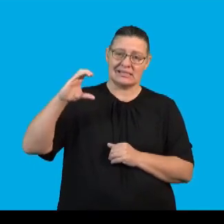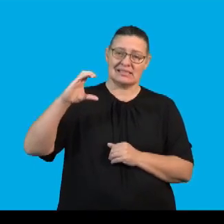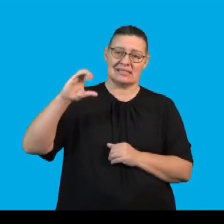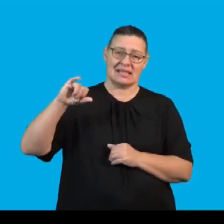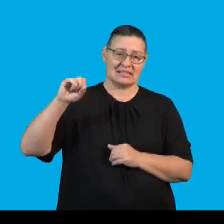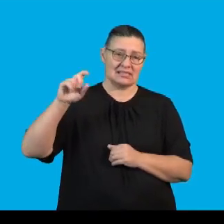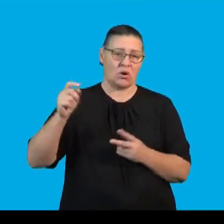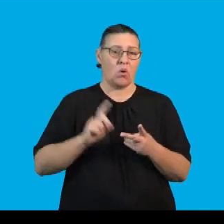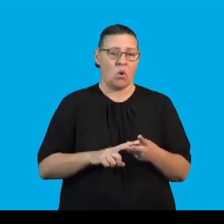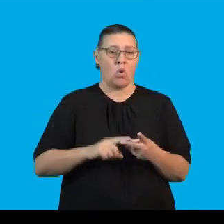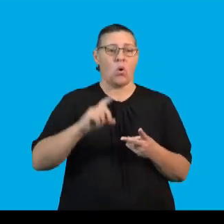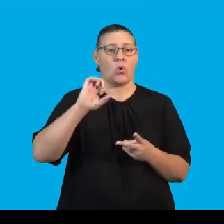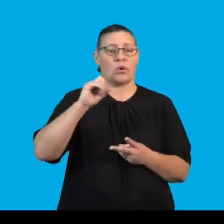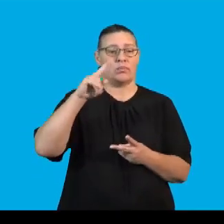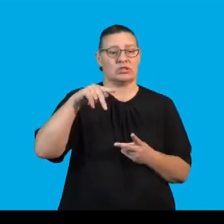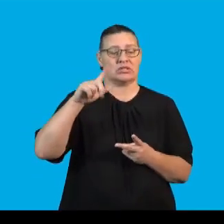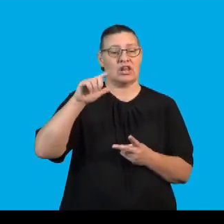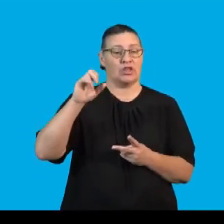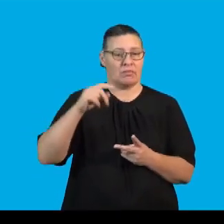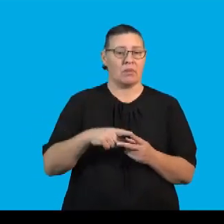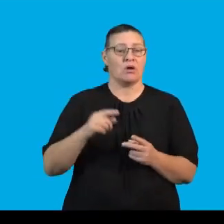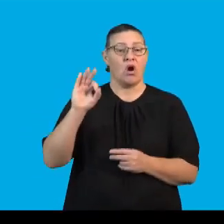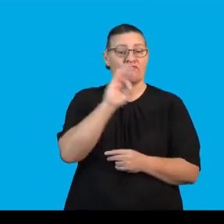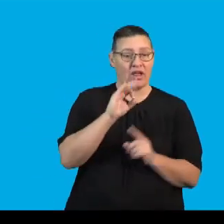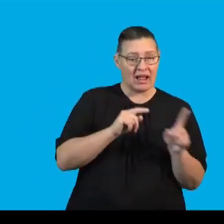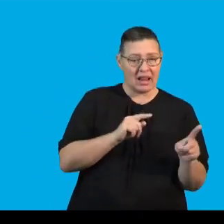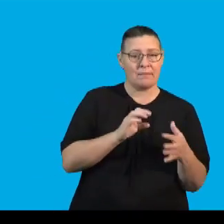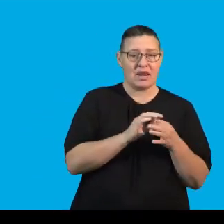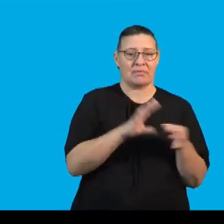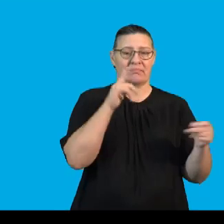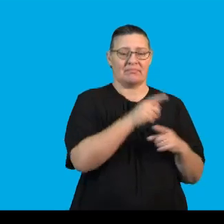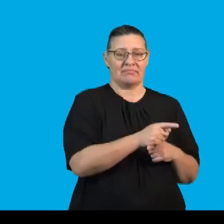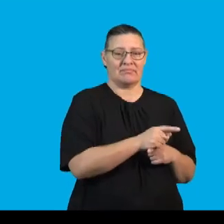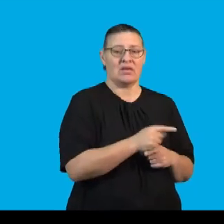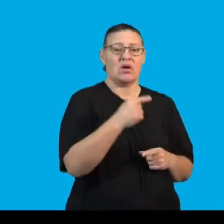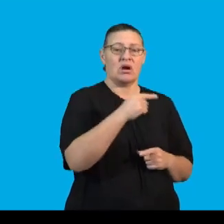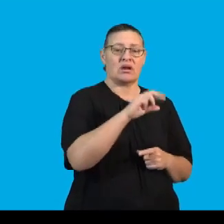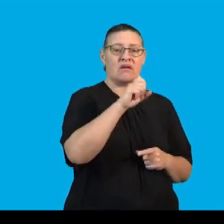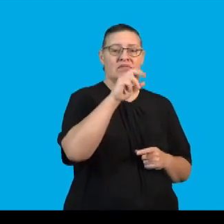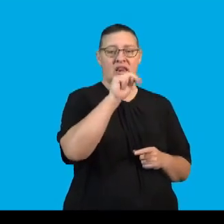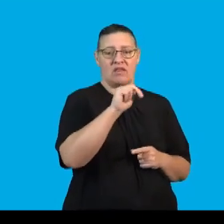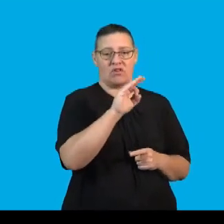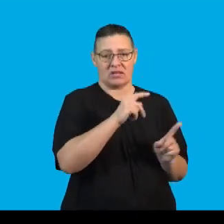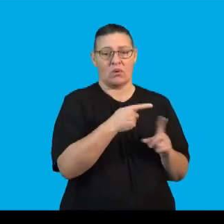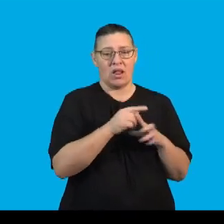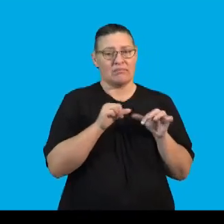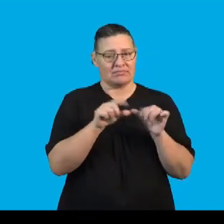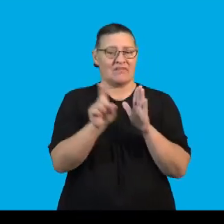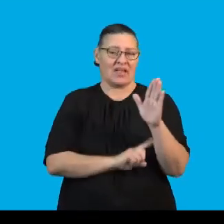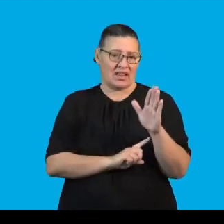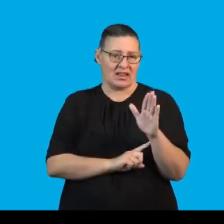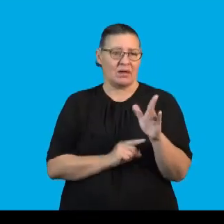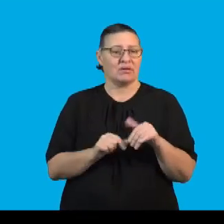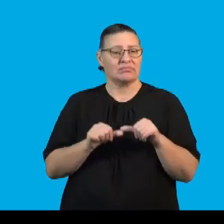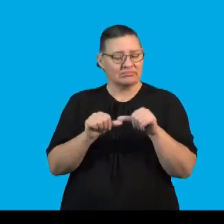cysts. Follicular cysts develop when a Graafian follicle fails to rupture and release the ovum. The follicle continues to grow because